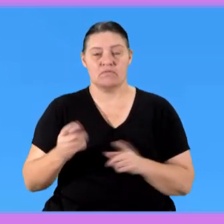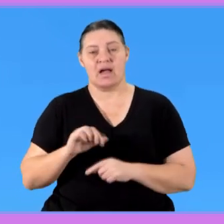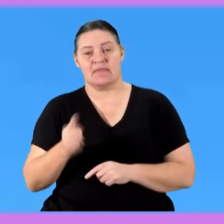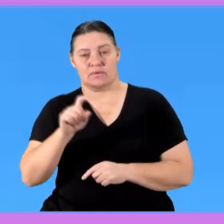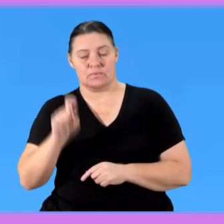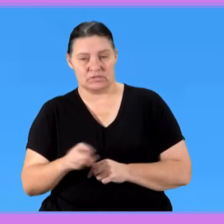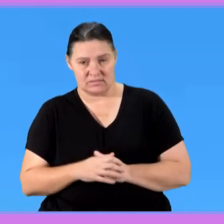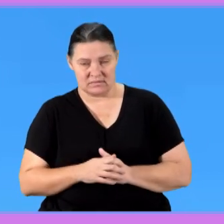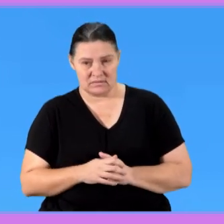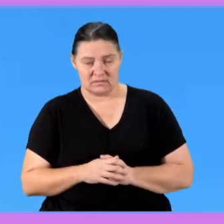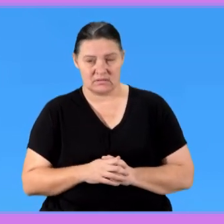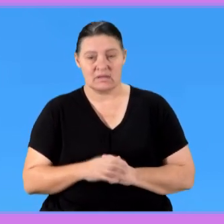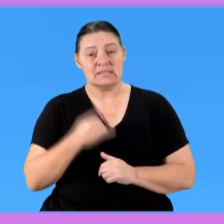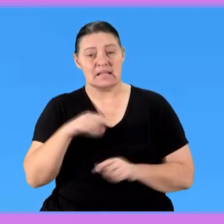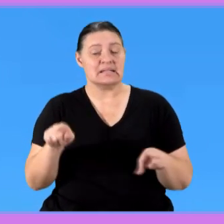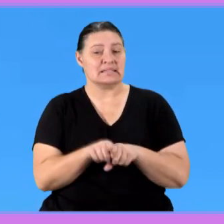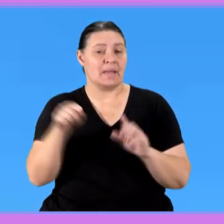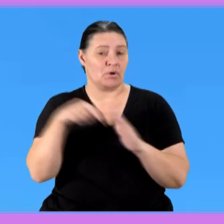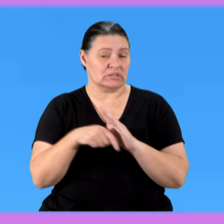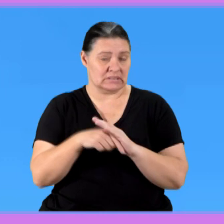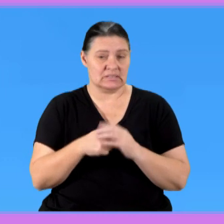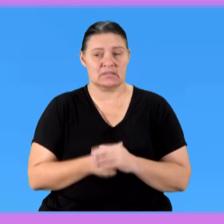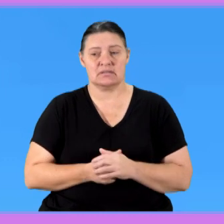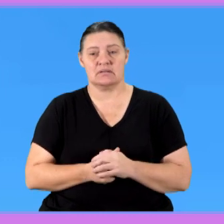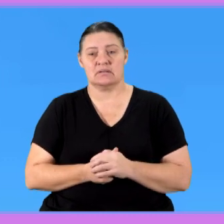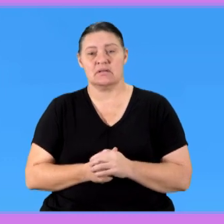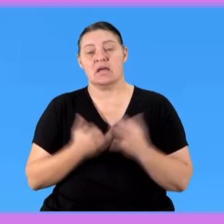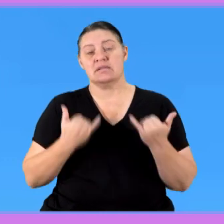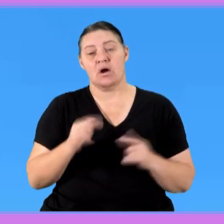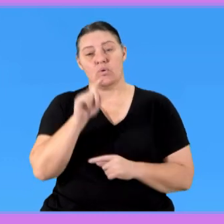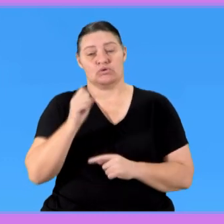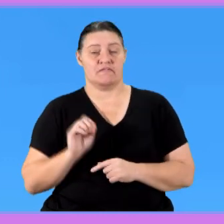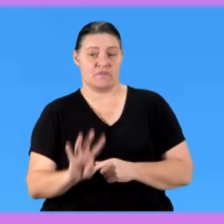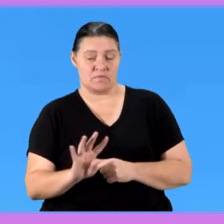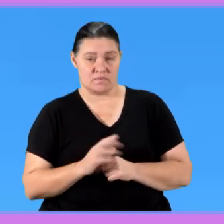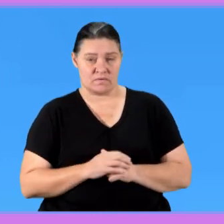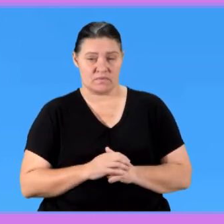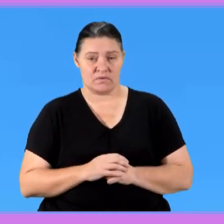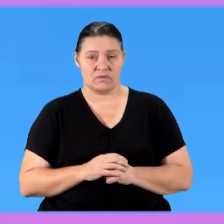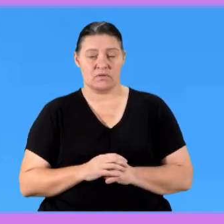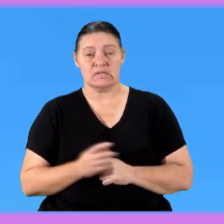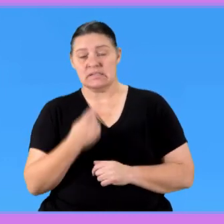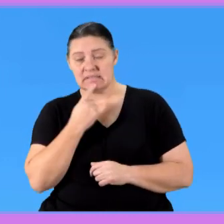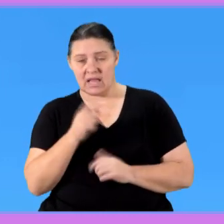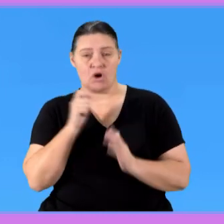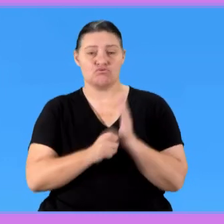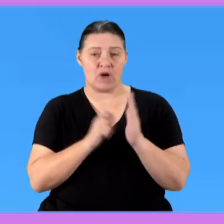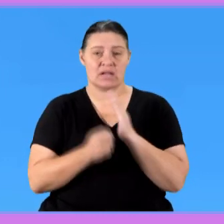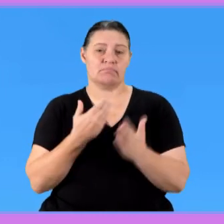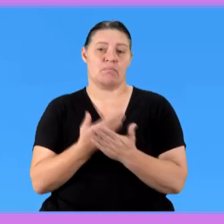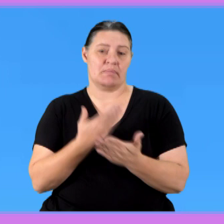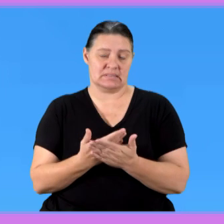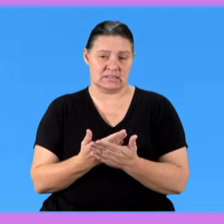move on to our next question. Still the same context. Now at question number 4, I'm saying write down